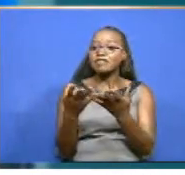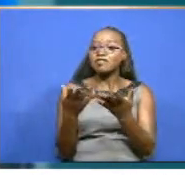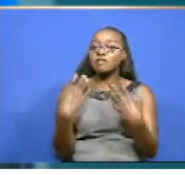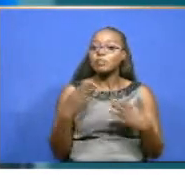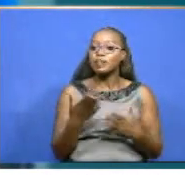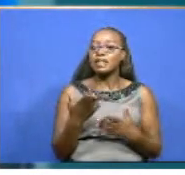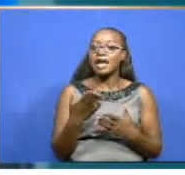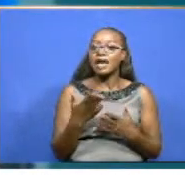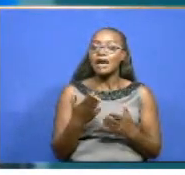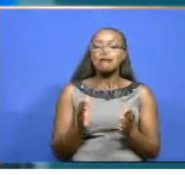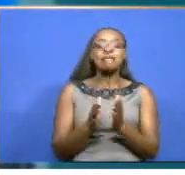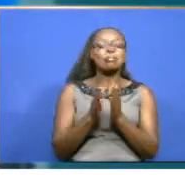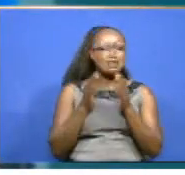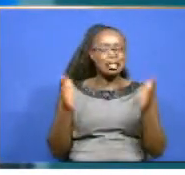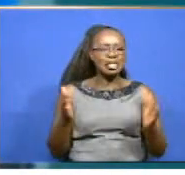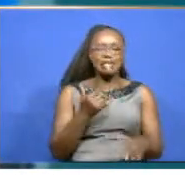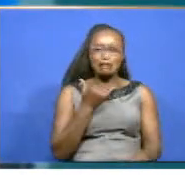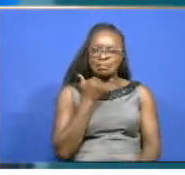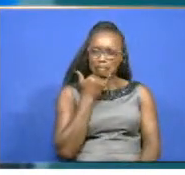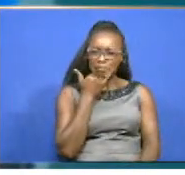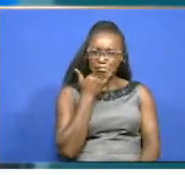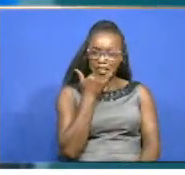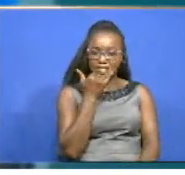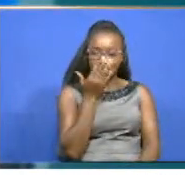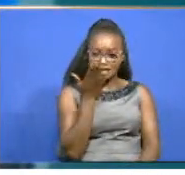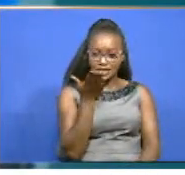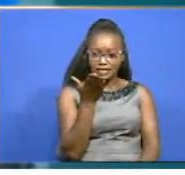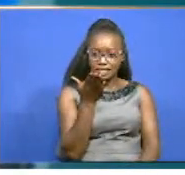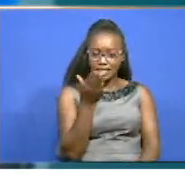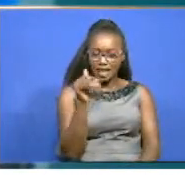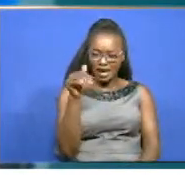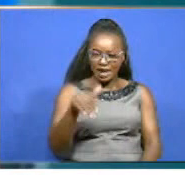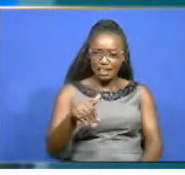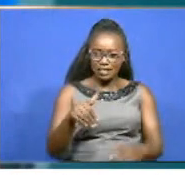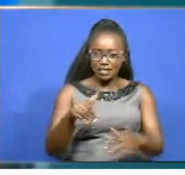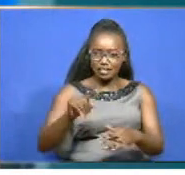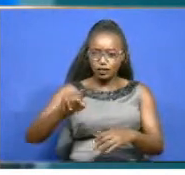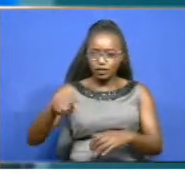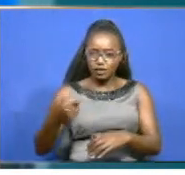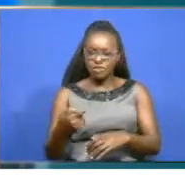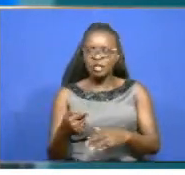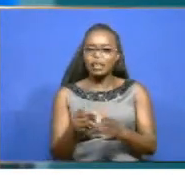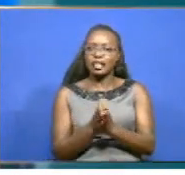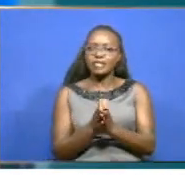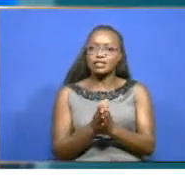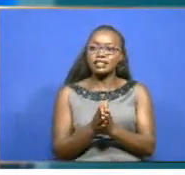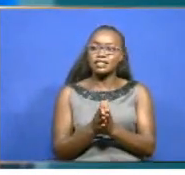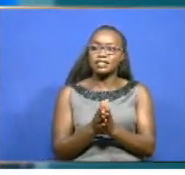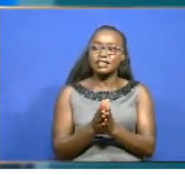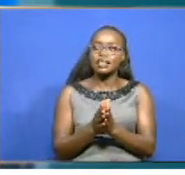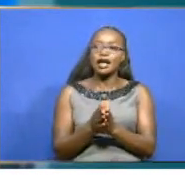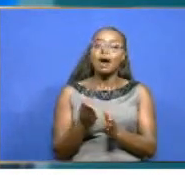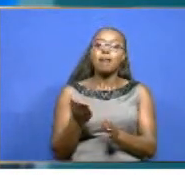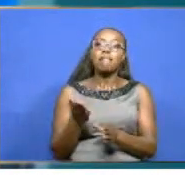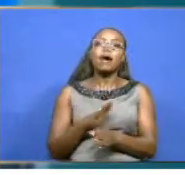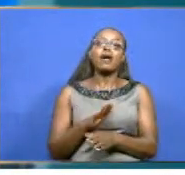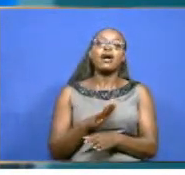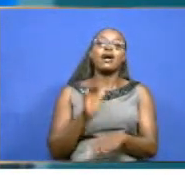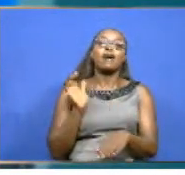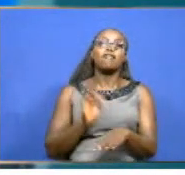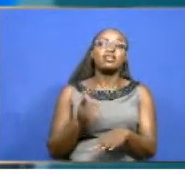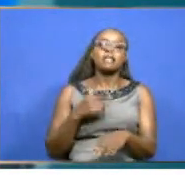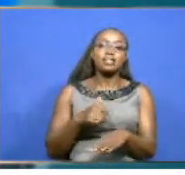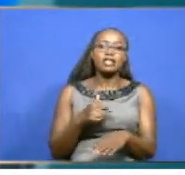done. It happened in the 90s, it happened in the early 2000s, and it really came back again on our face.